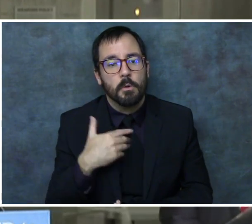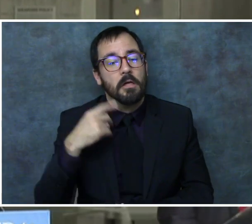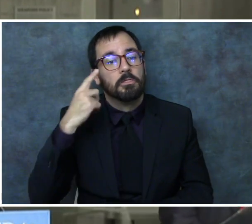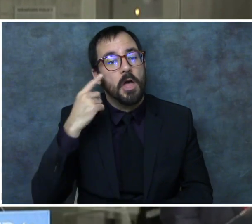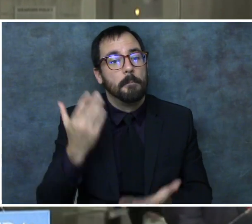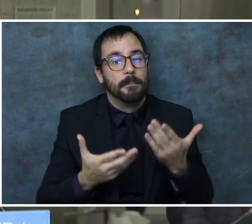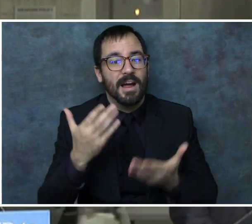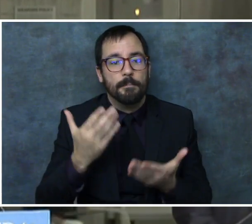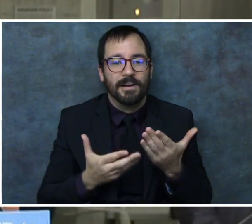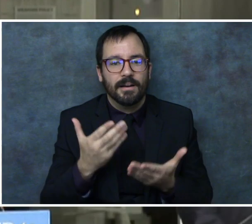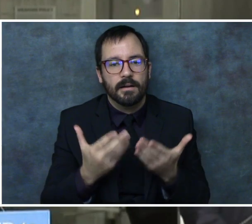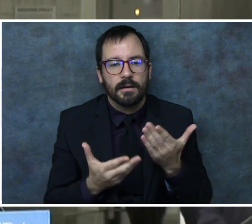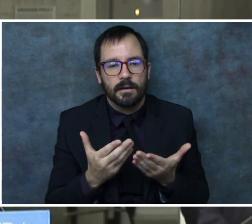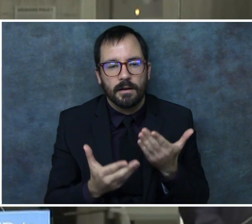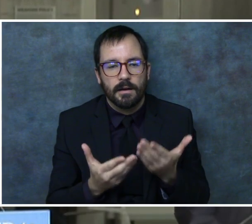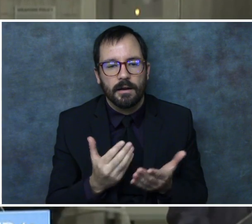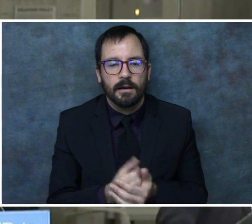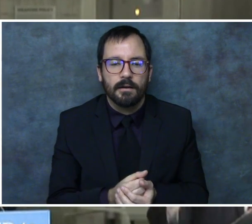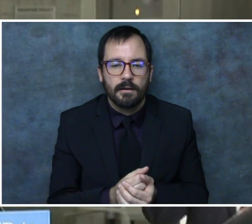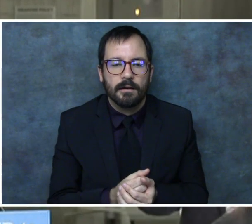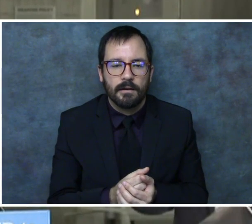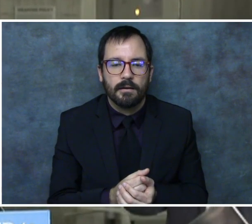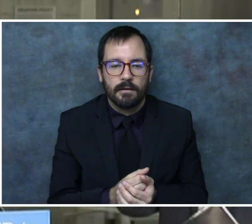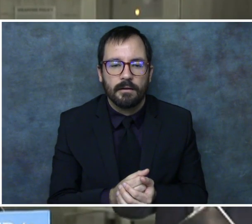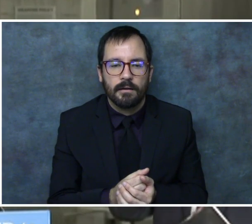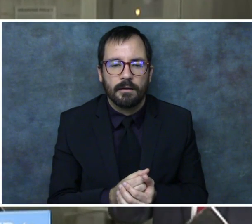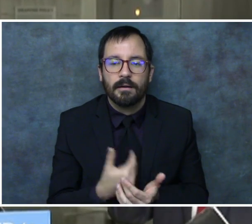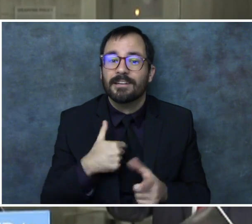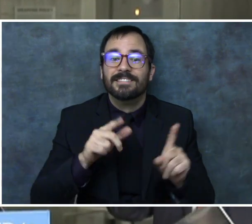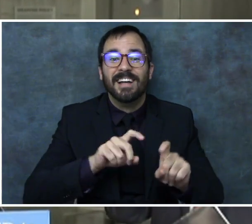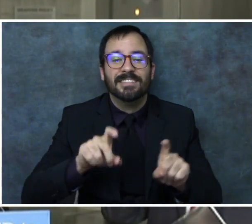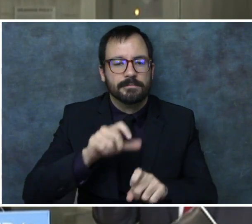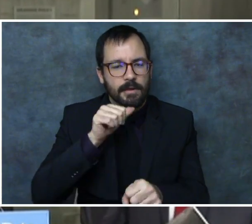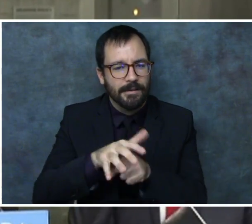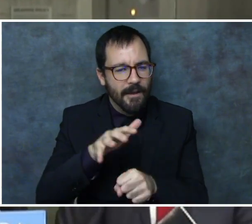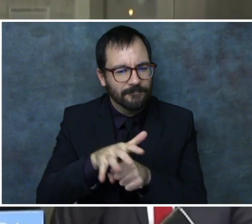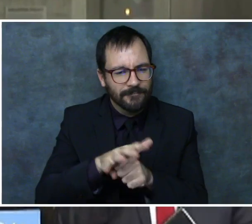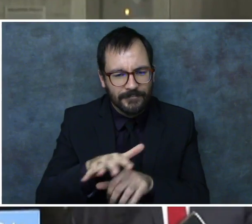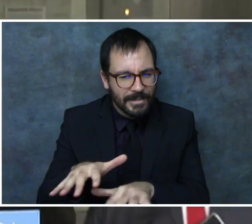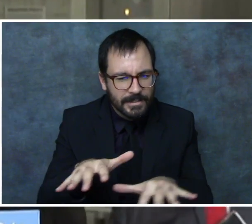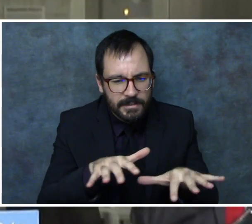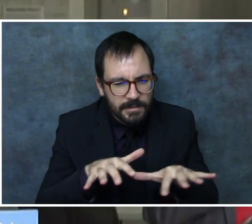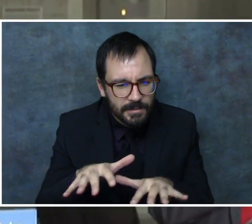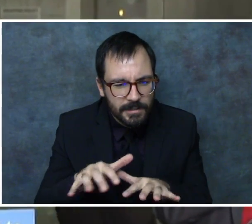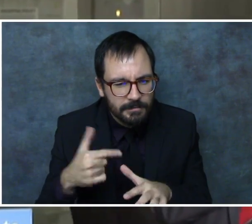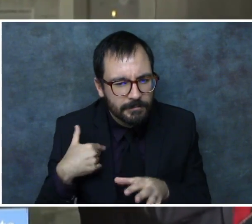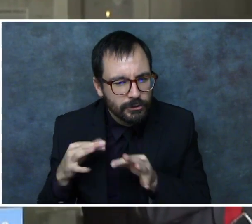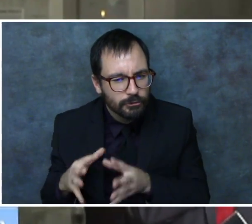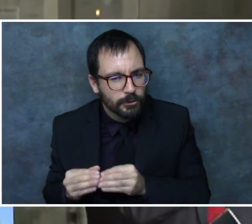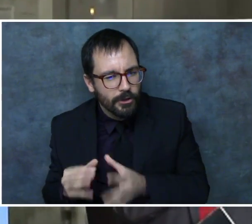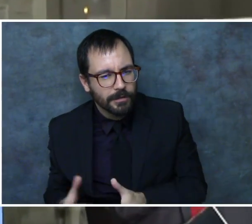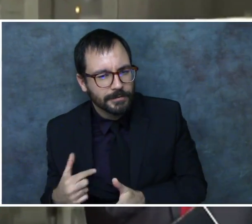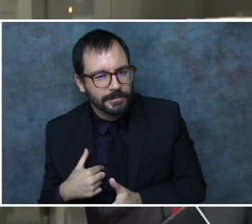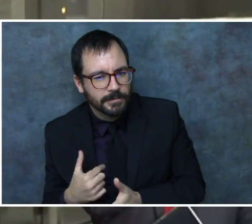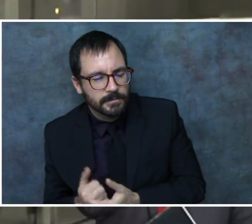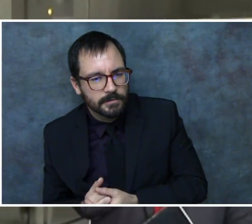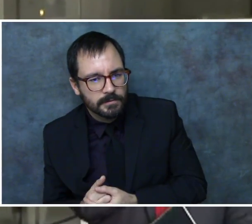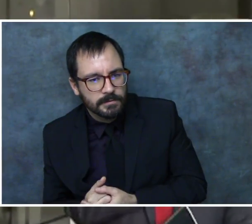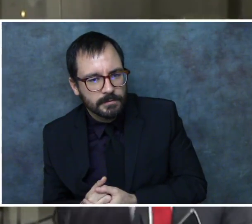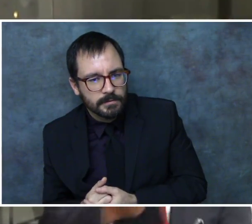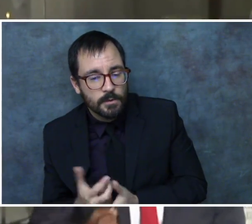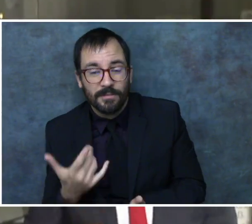and then not enough testing. Let me have Marty try and give you the best educated answer on that one because if whatever I say, you might be rebutting it